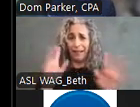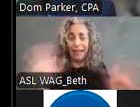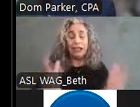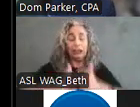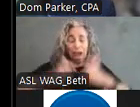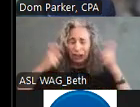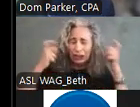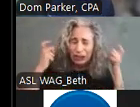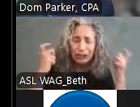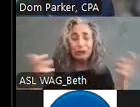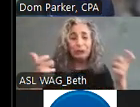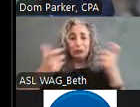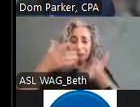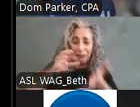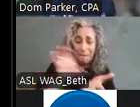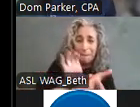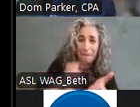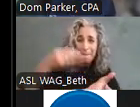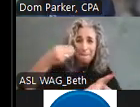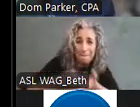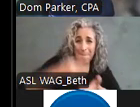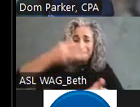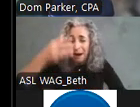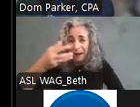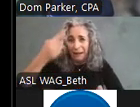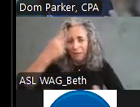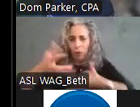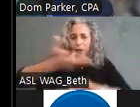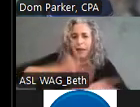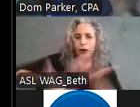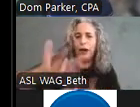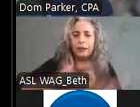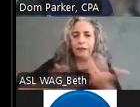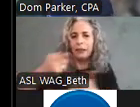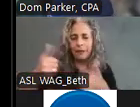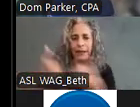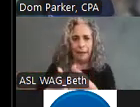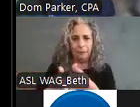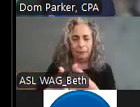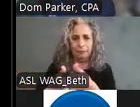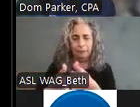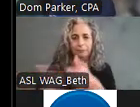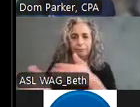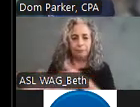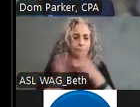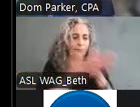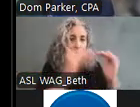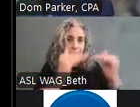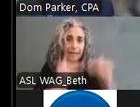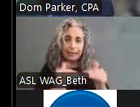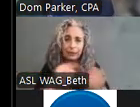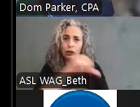amount of money to generate because of the interactiveness. And it kind of leads into the next point, which is the social